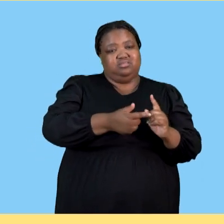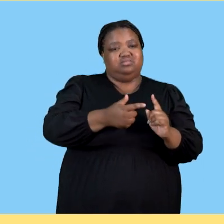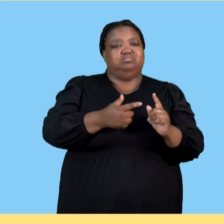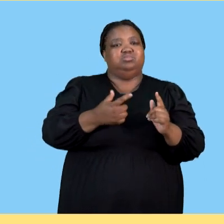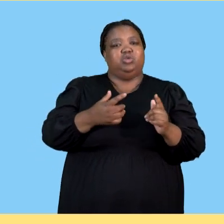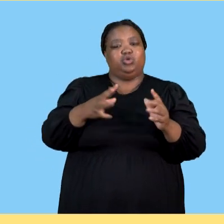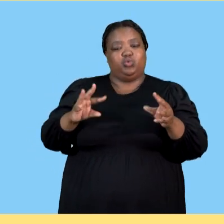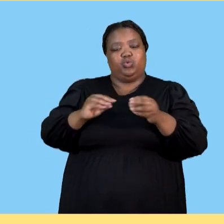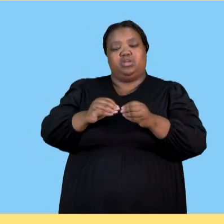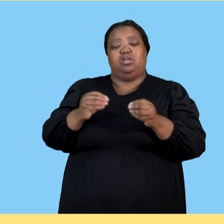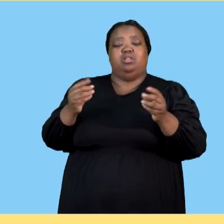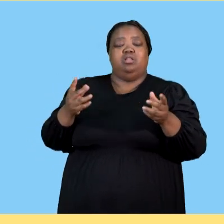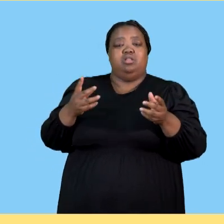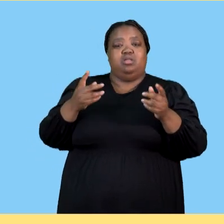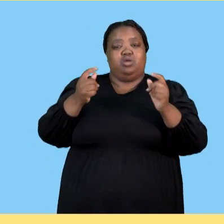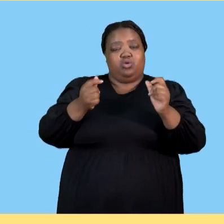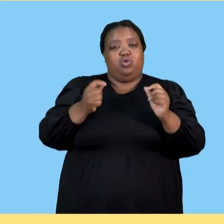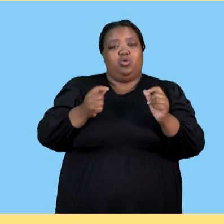producing each kite.